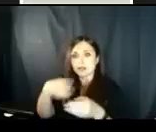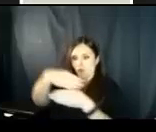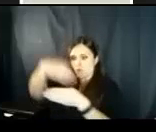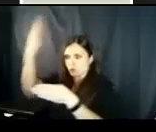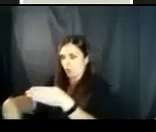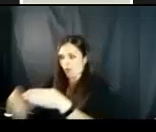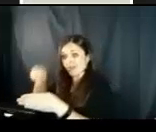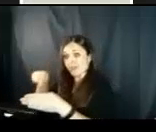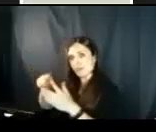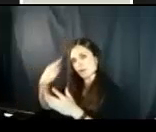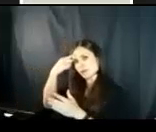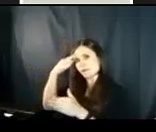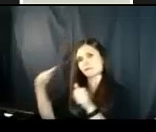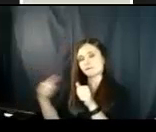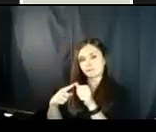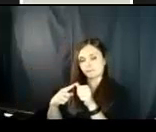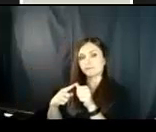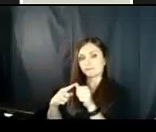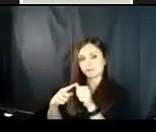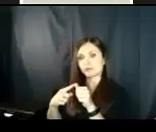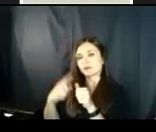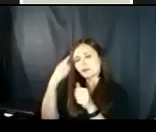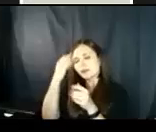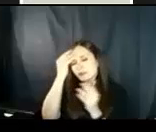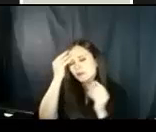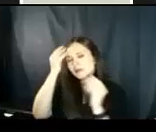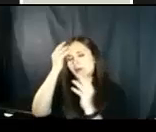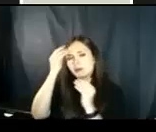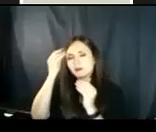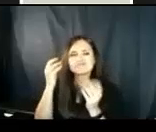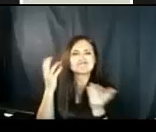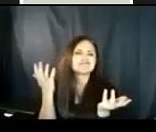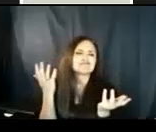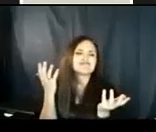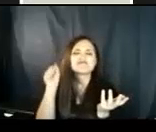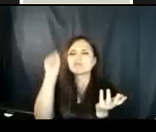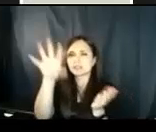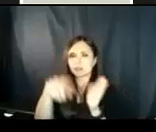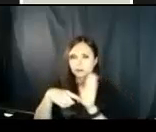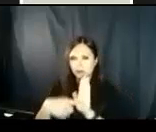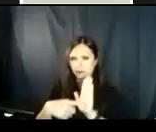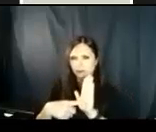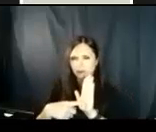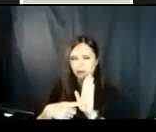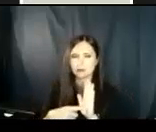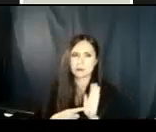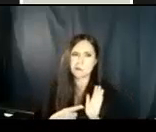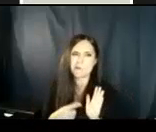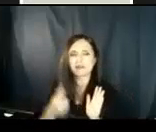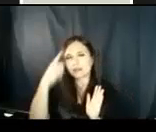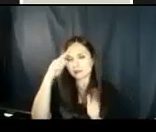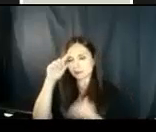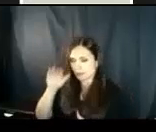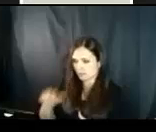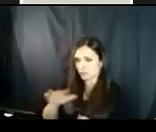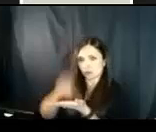is something that we need to think about it. And I'm going to give you a quick example. Think about a child, a